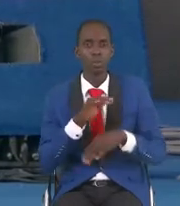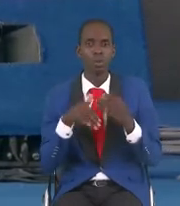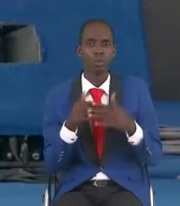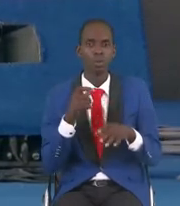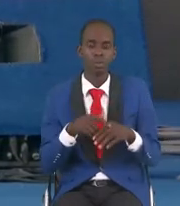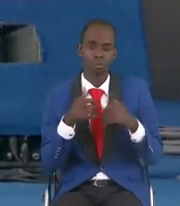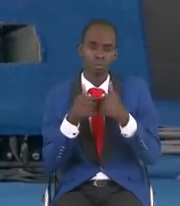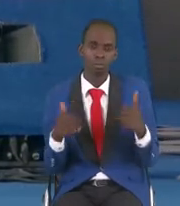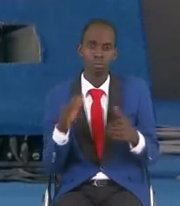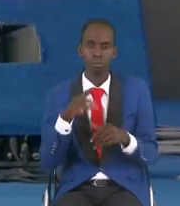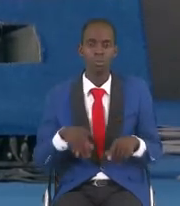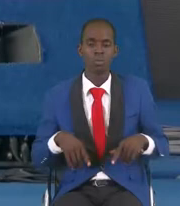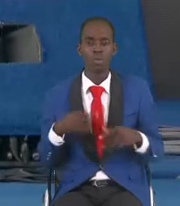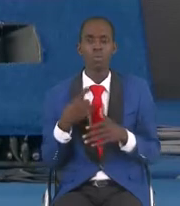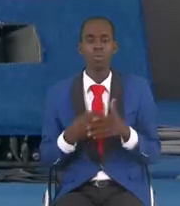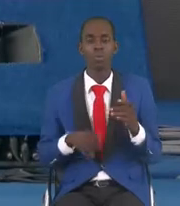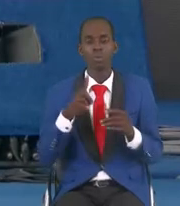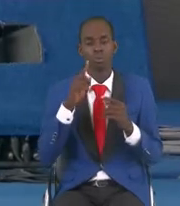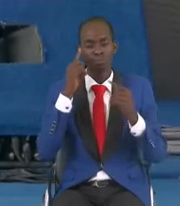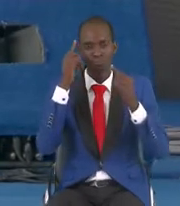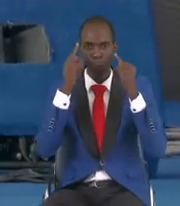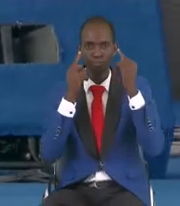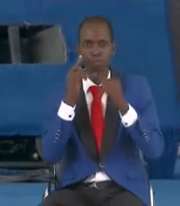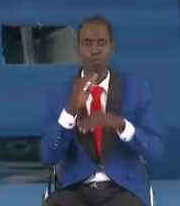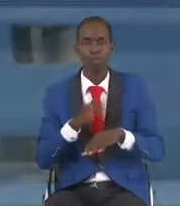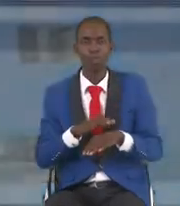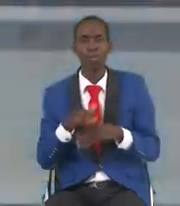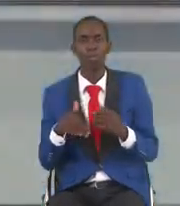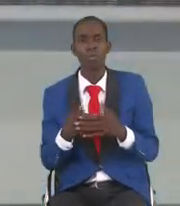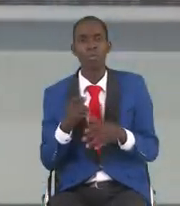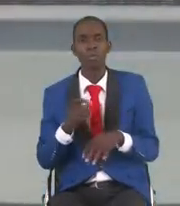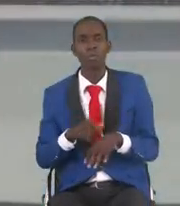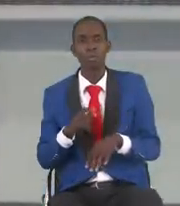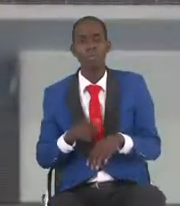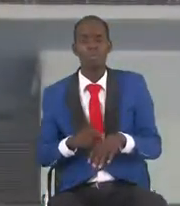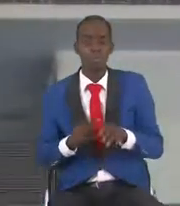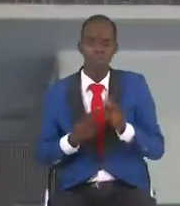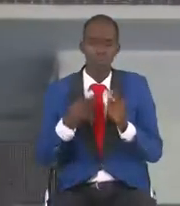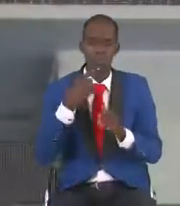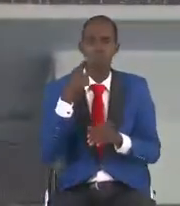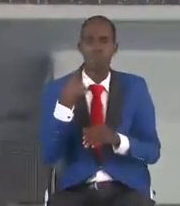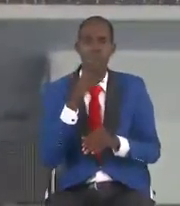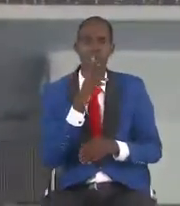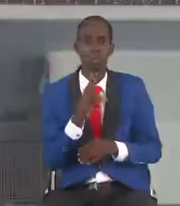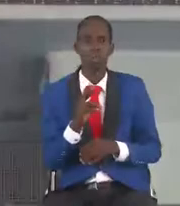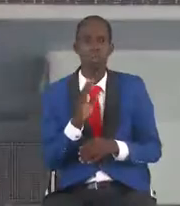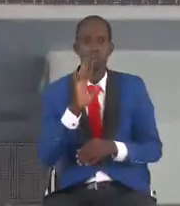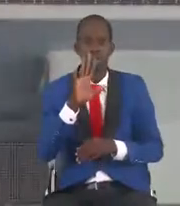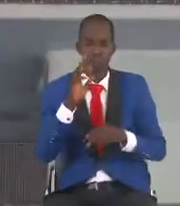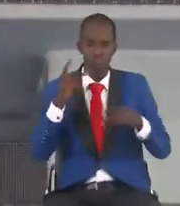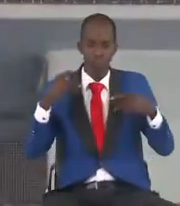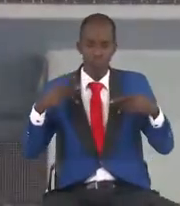your life. What you meditate on all the time defines your life. Your personality